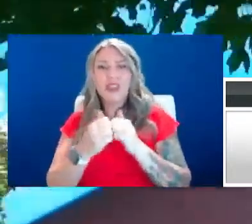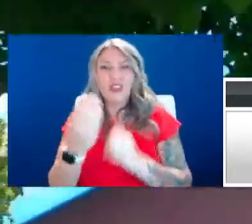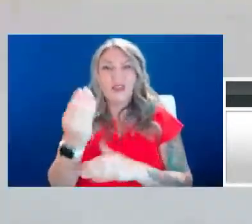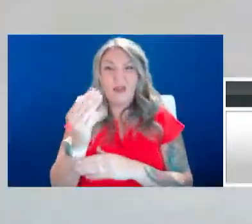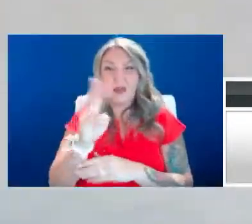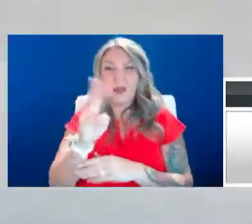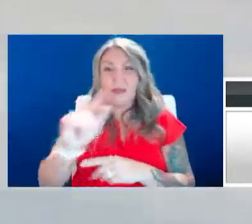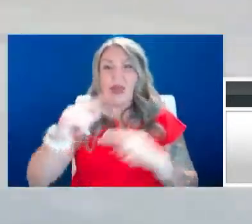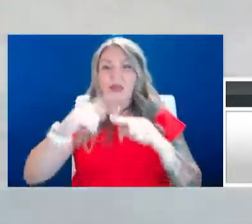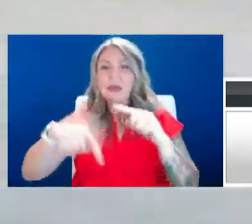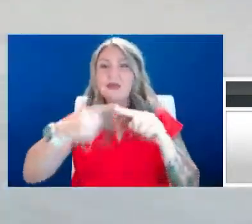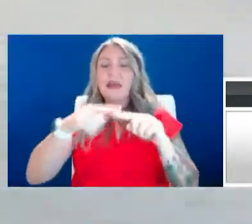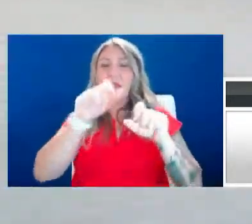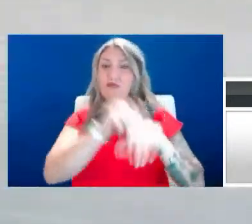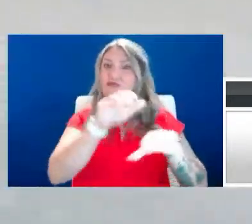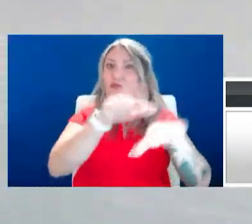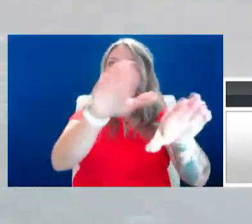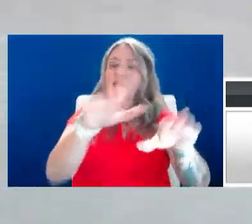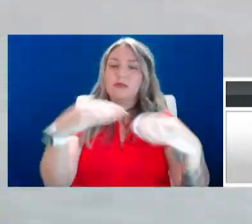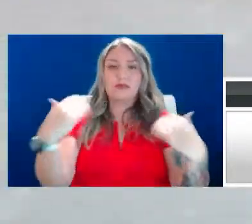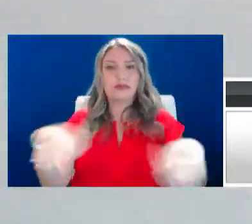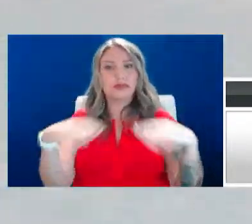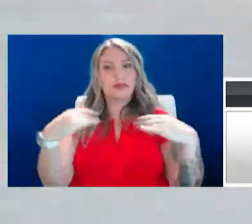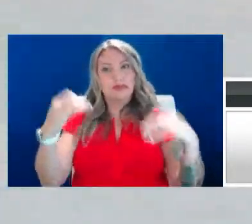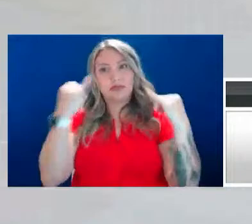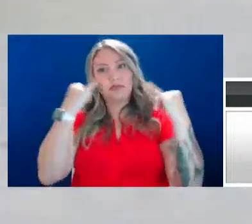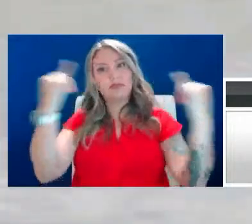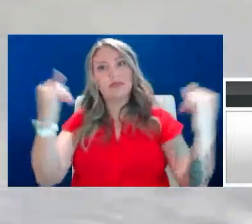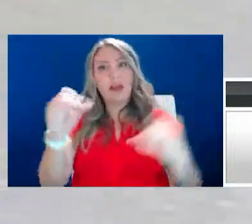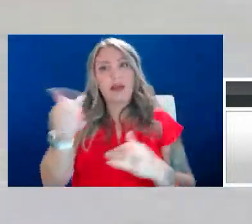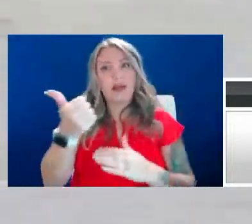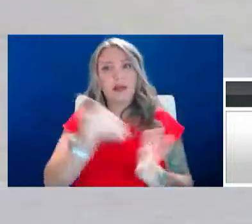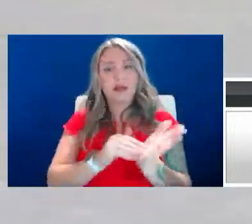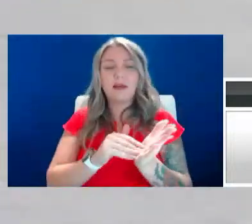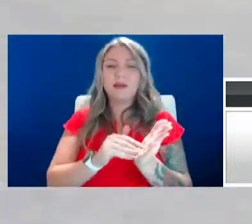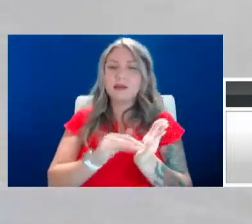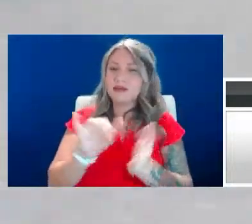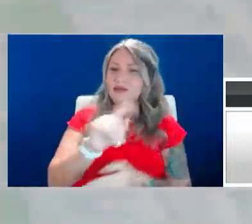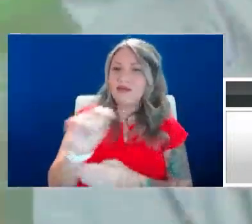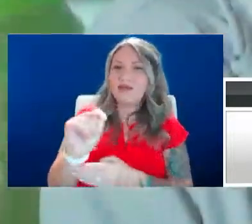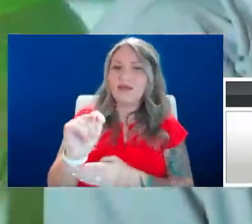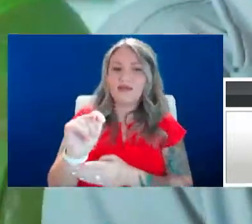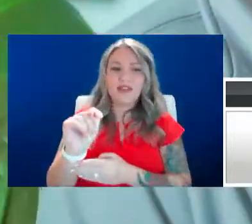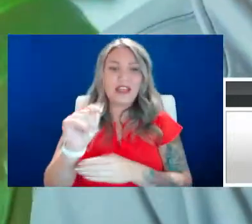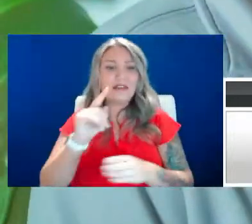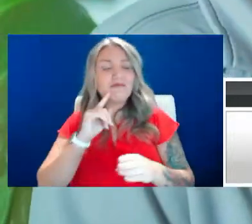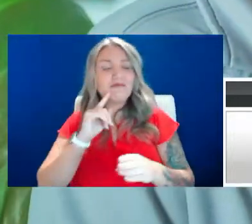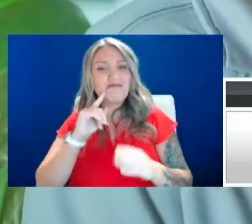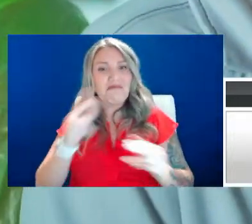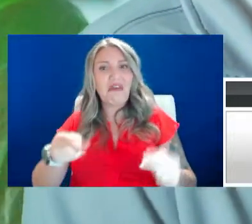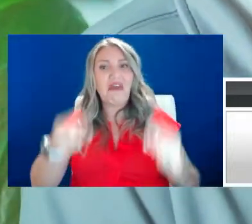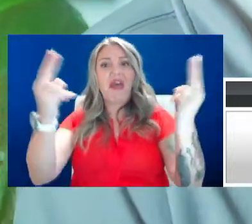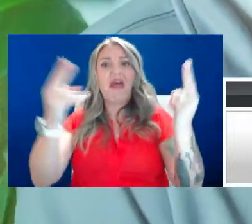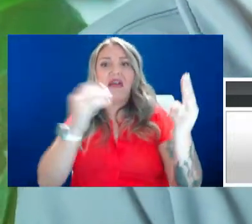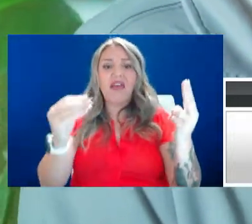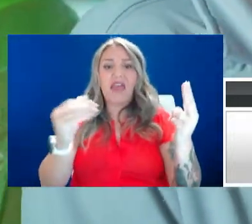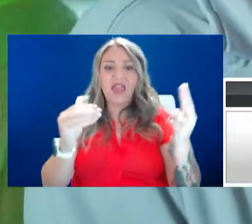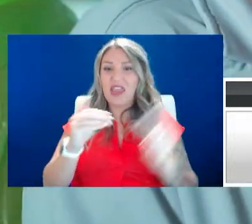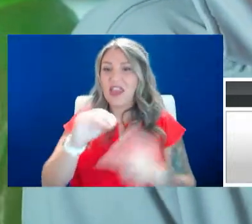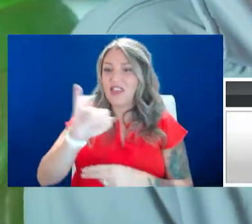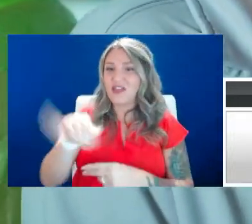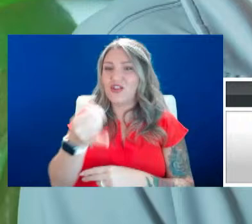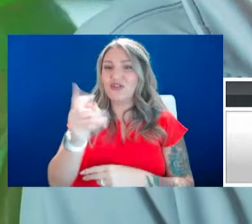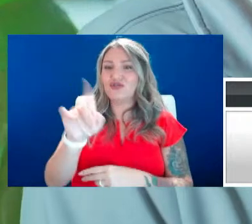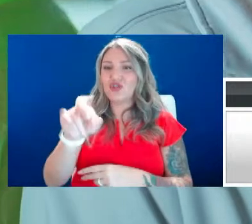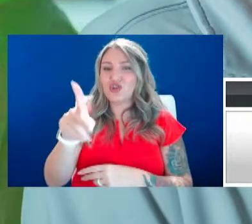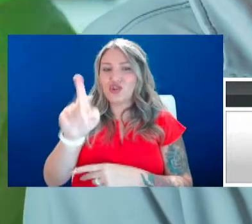Rockies, as you can imagine, 10,000 feet of elevation, ending at the Jersey Shore at sea level. So definitely an